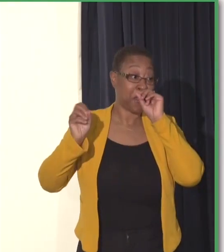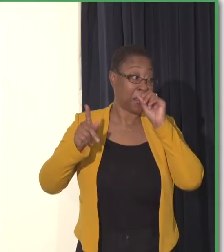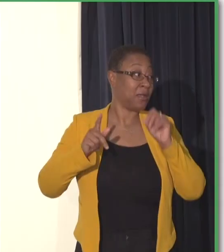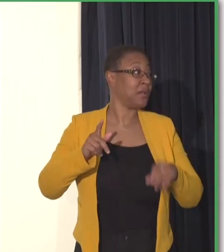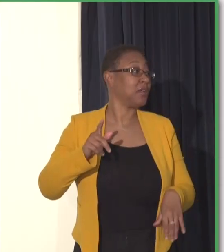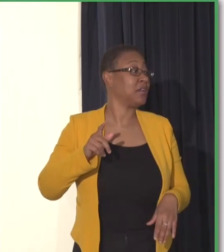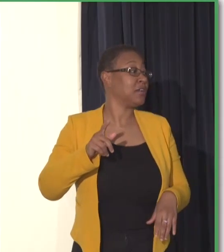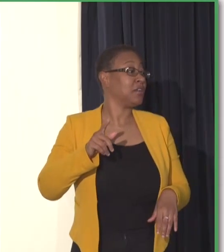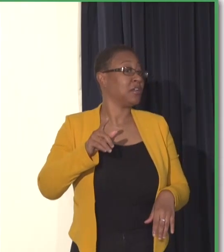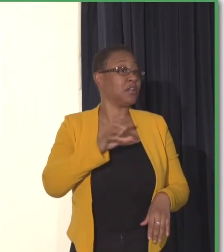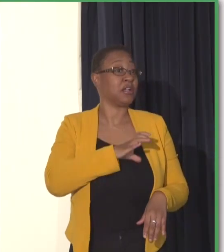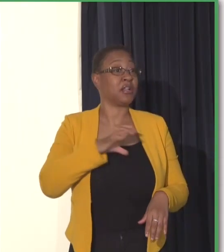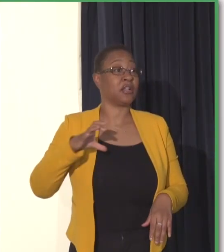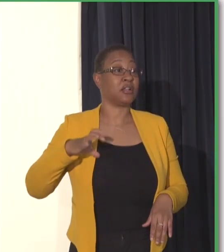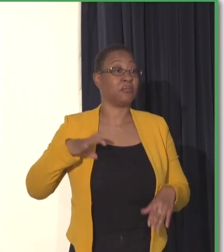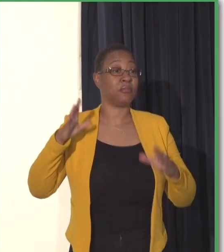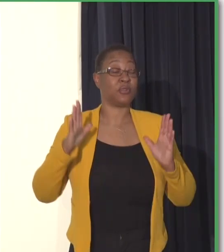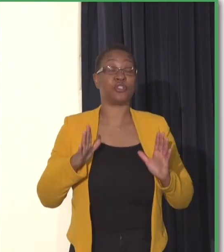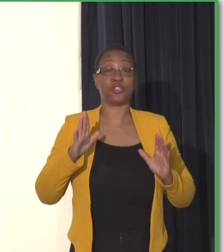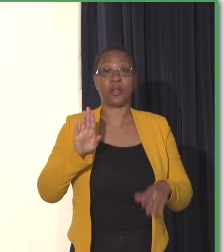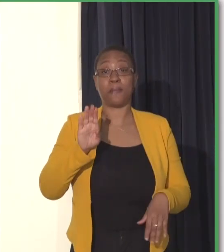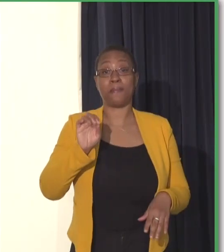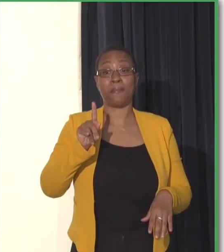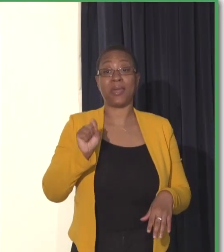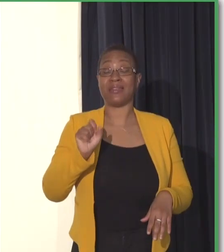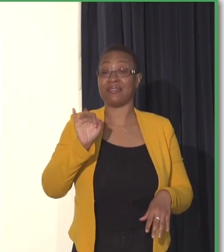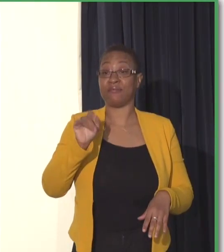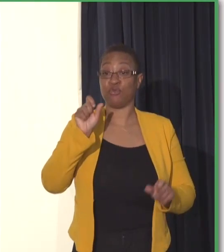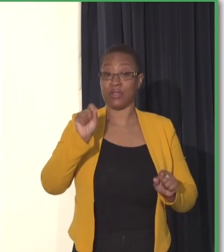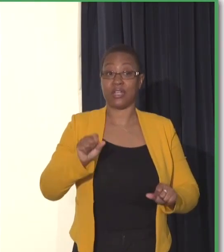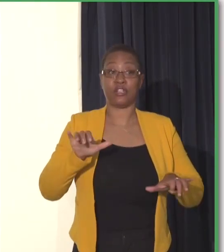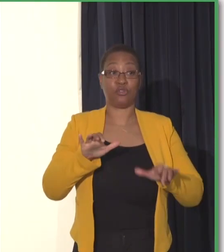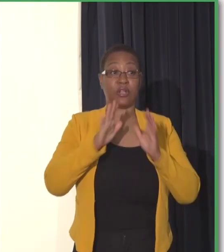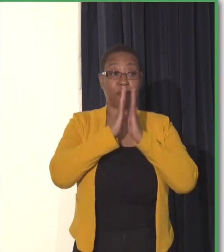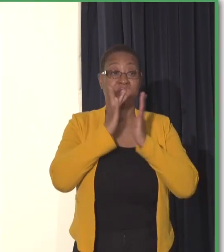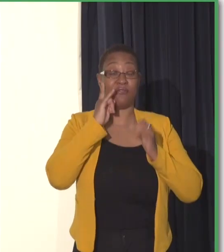Commissioner Banks, if you can do an invocation for us.